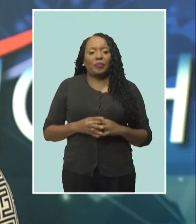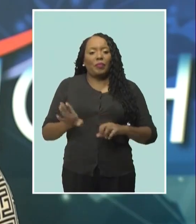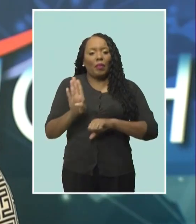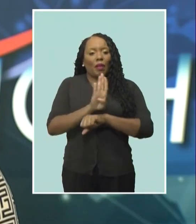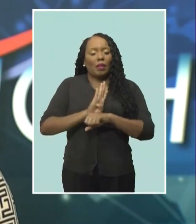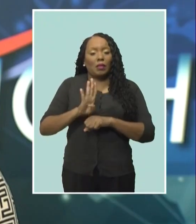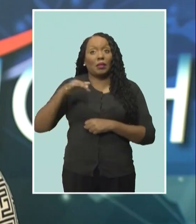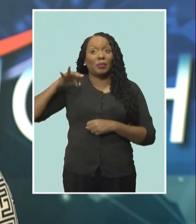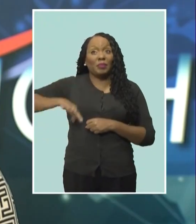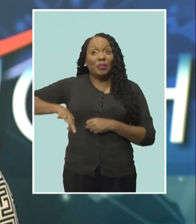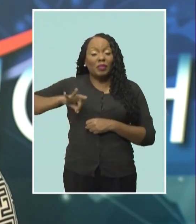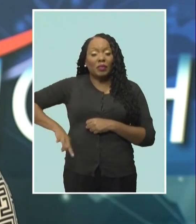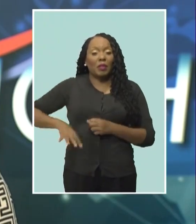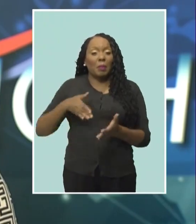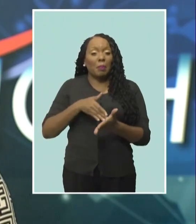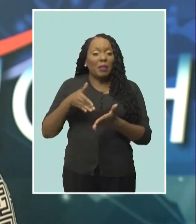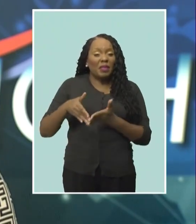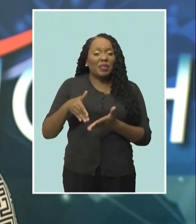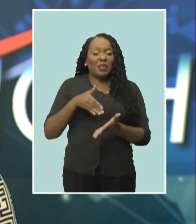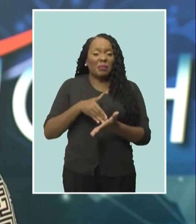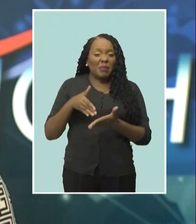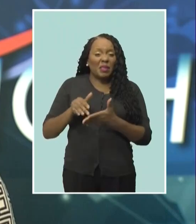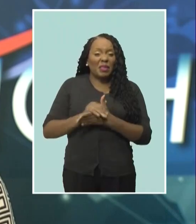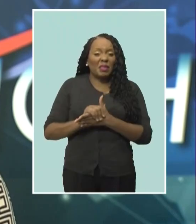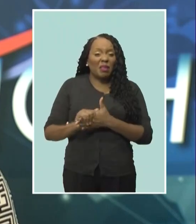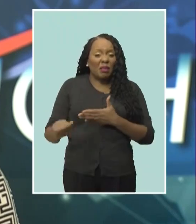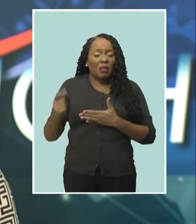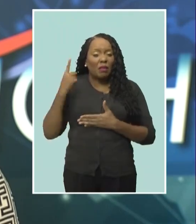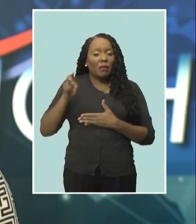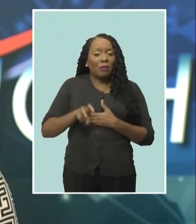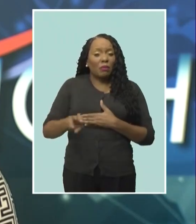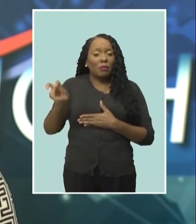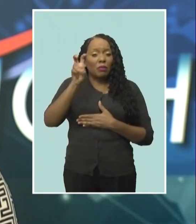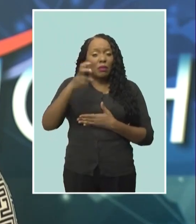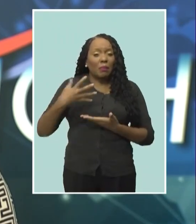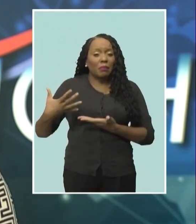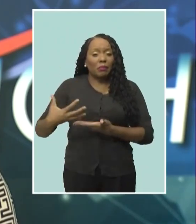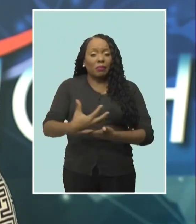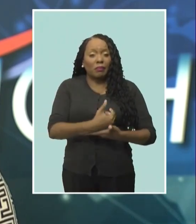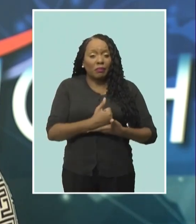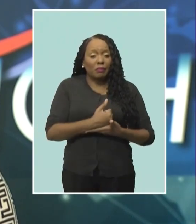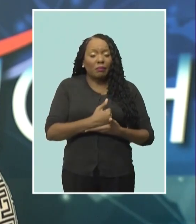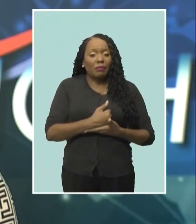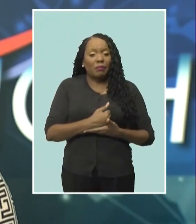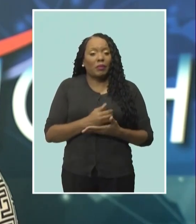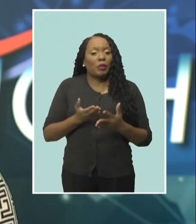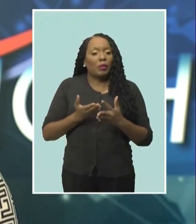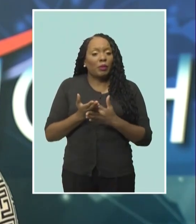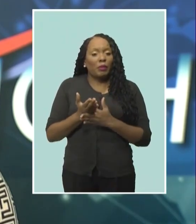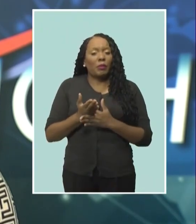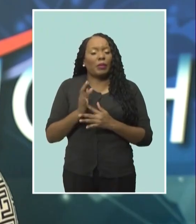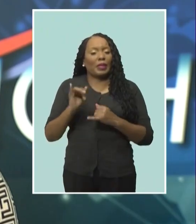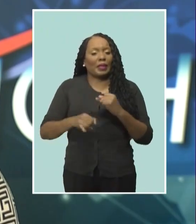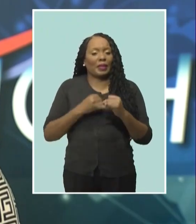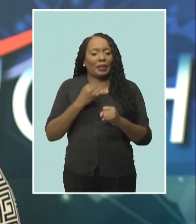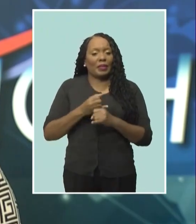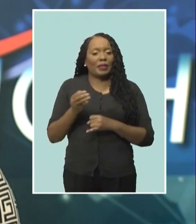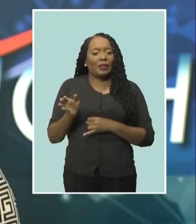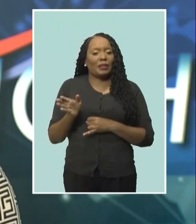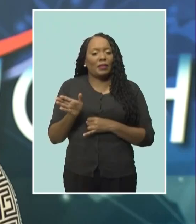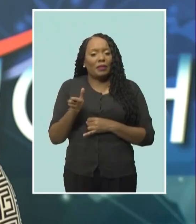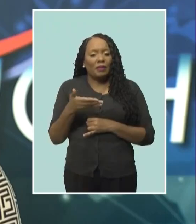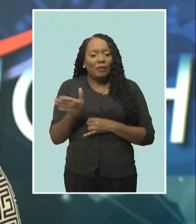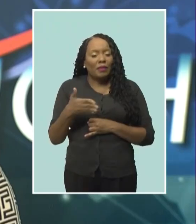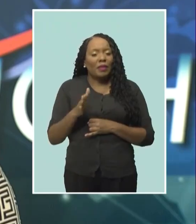Barbados has benefited from millions in tourism earnings over the years through the annual Republic Bank Sir Charles Williams International Fishing